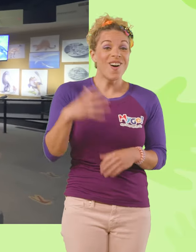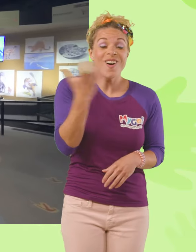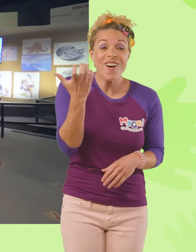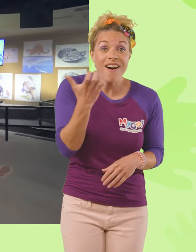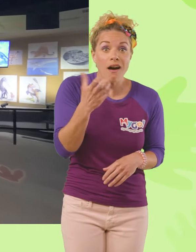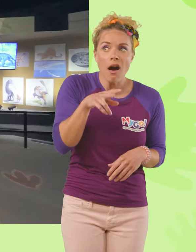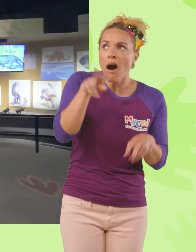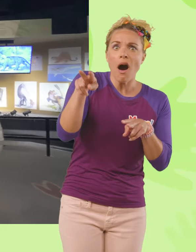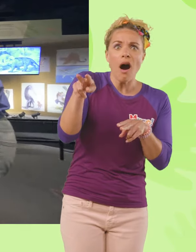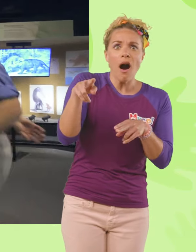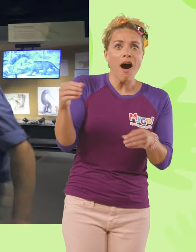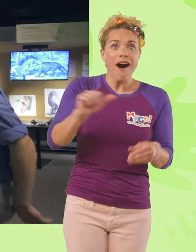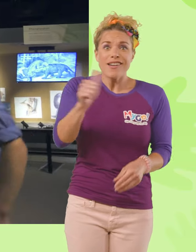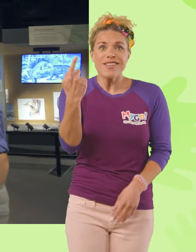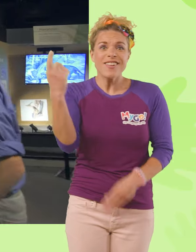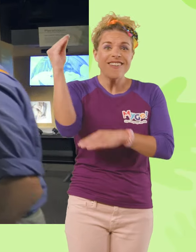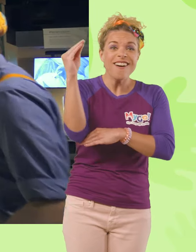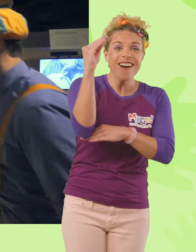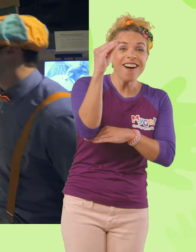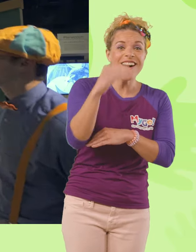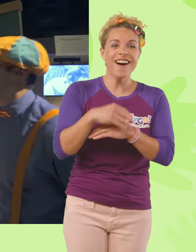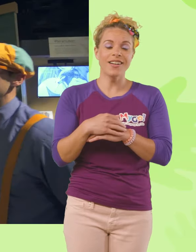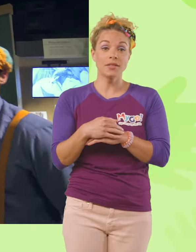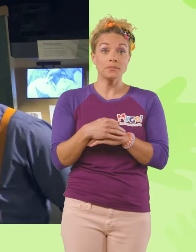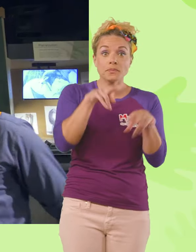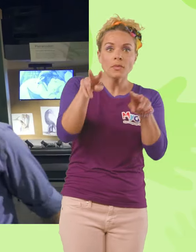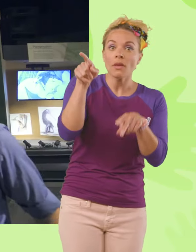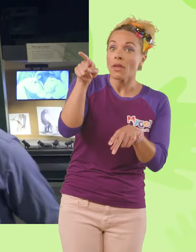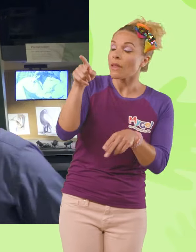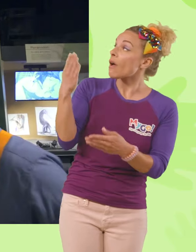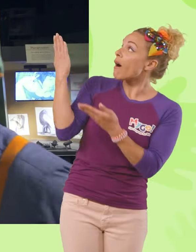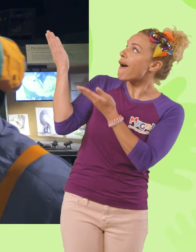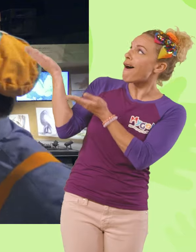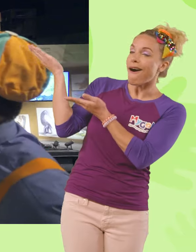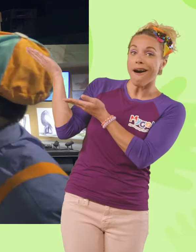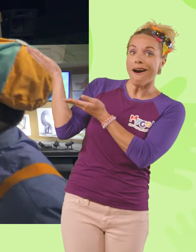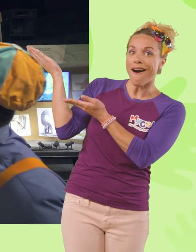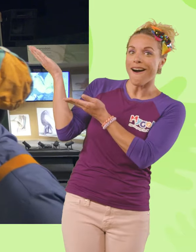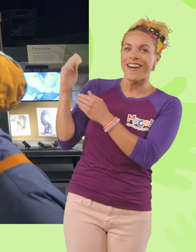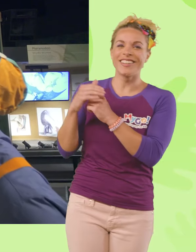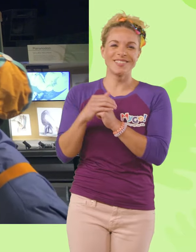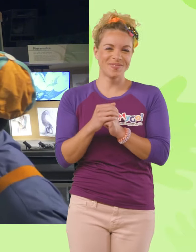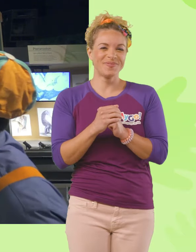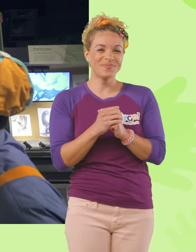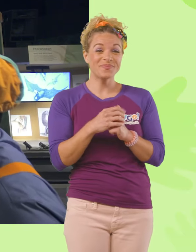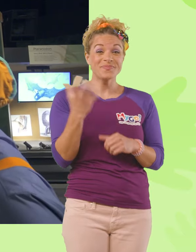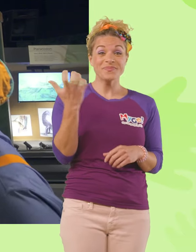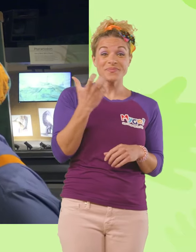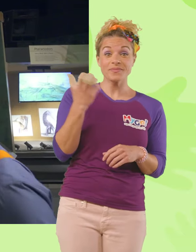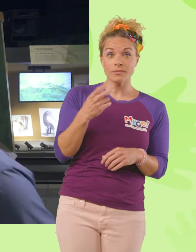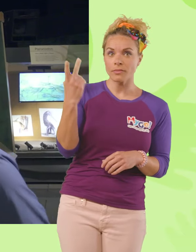Whoa, another dino. Check it out. This is a stegosaurus.